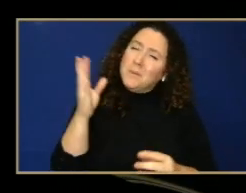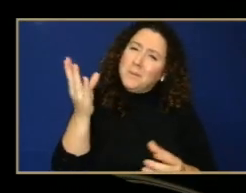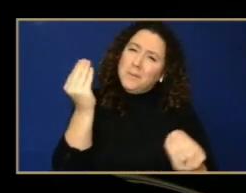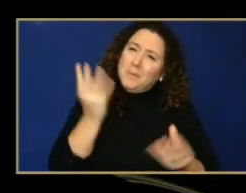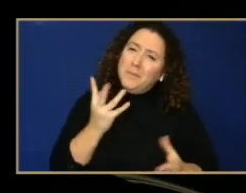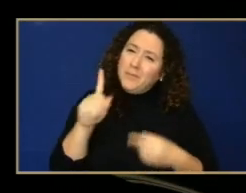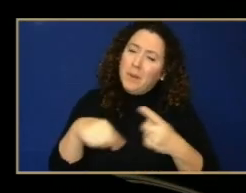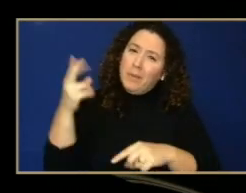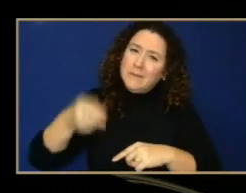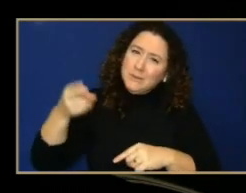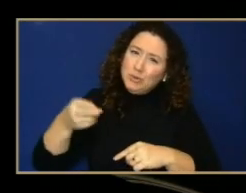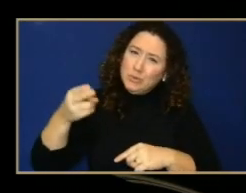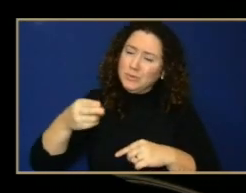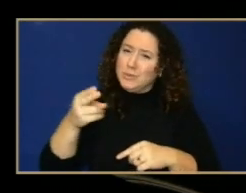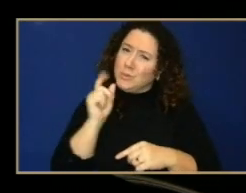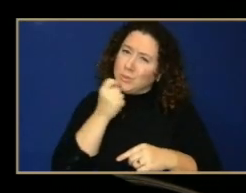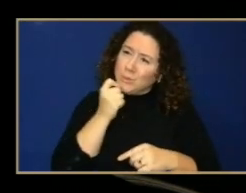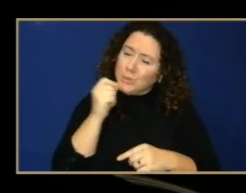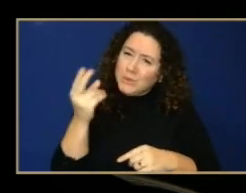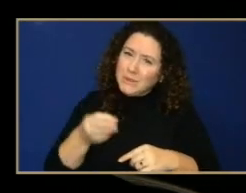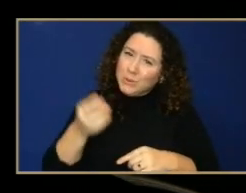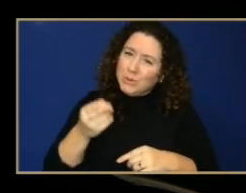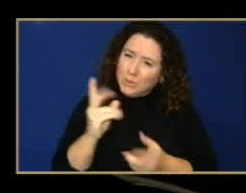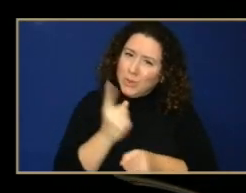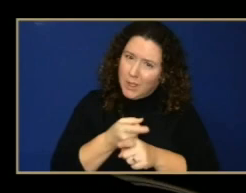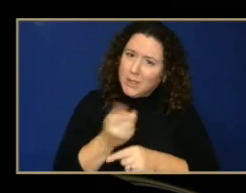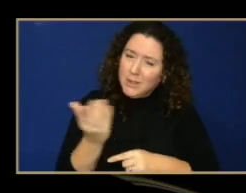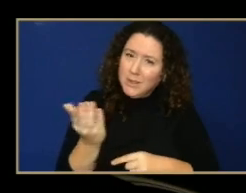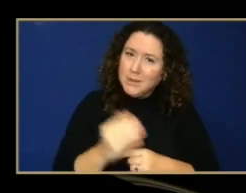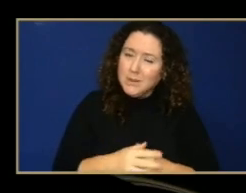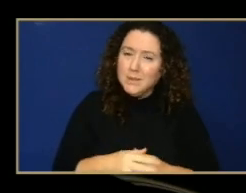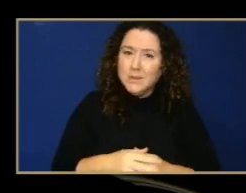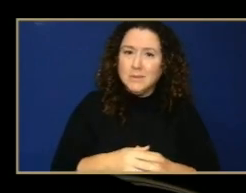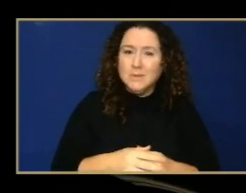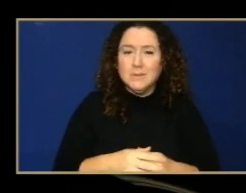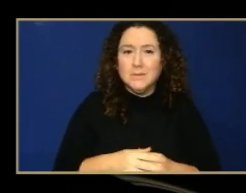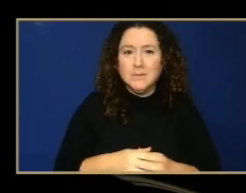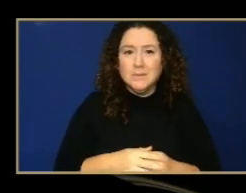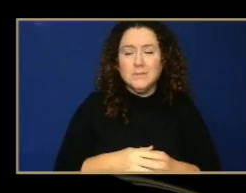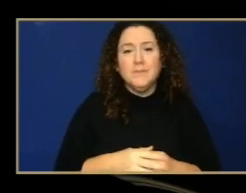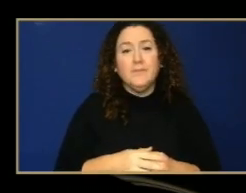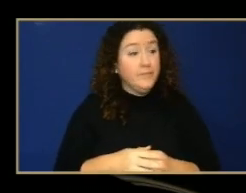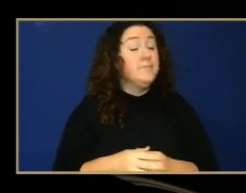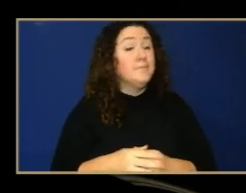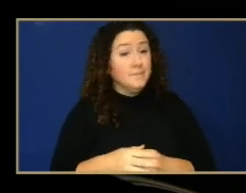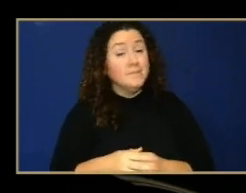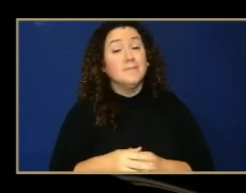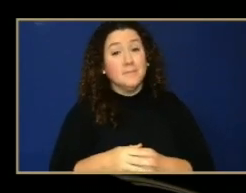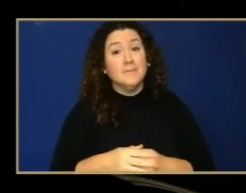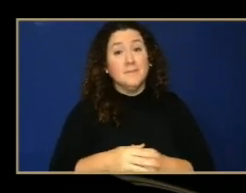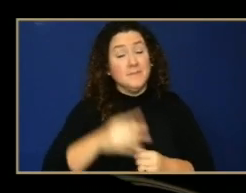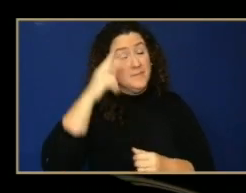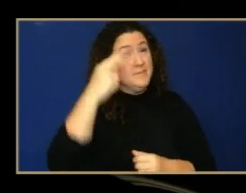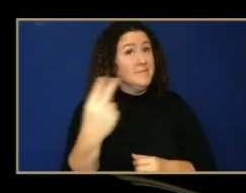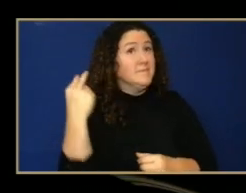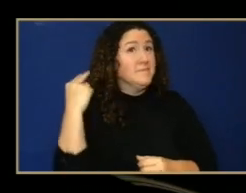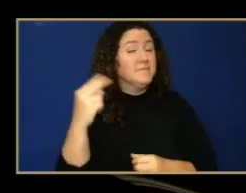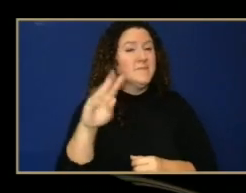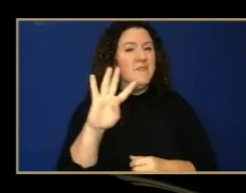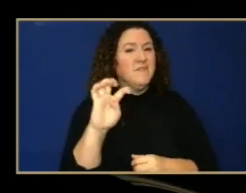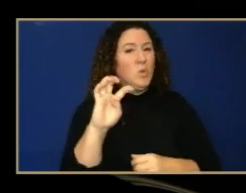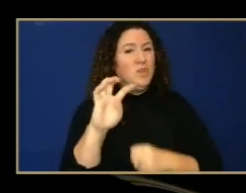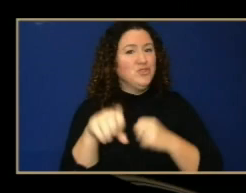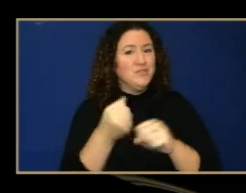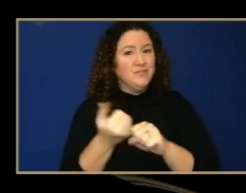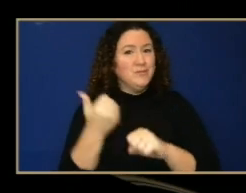you walk us through what that is? Yeah, so well, let's go back. What was happening 400 years ago in the solar system?